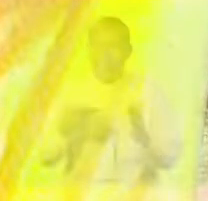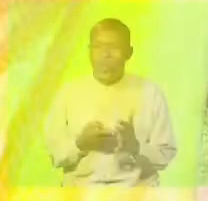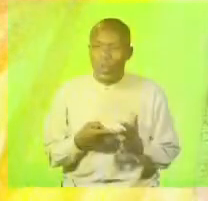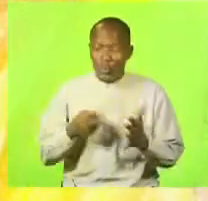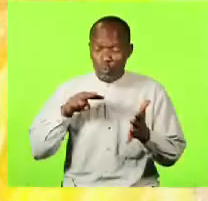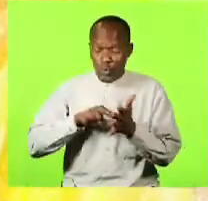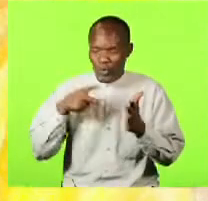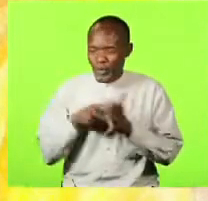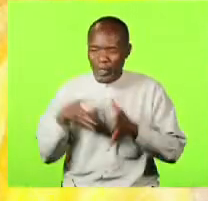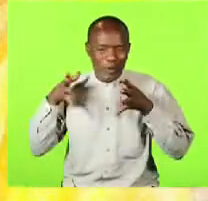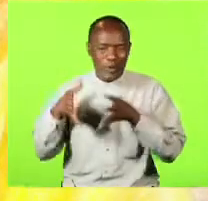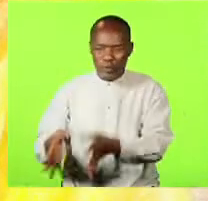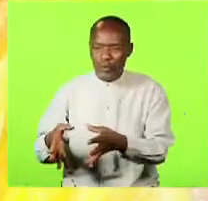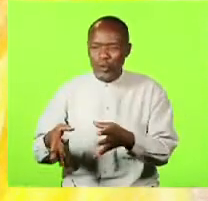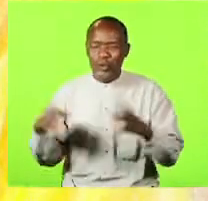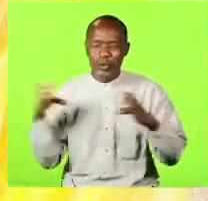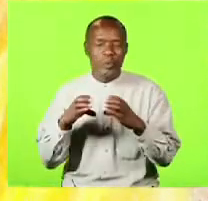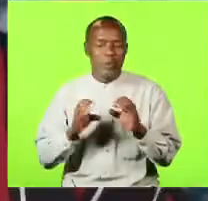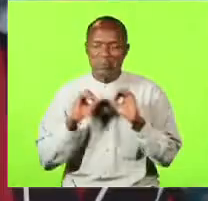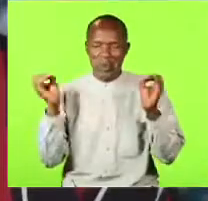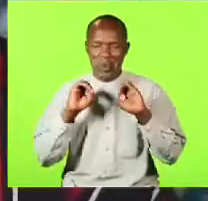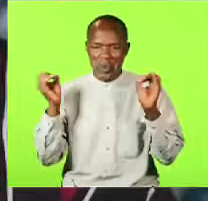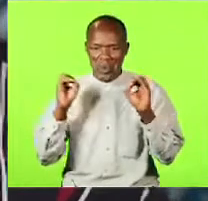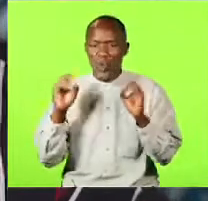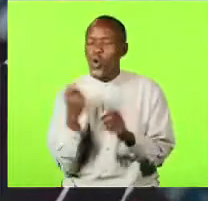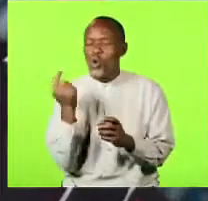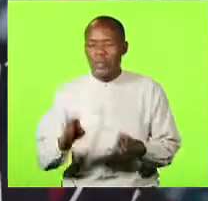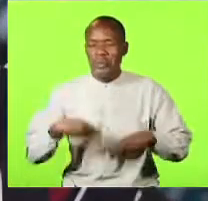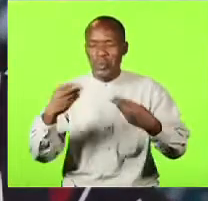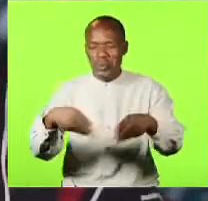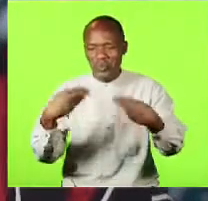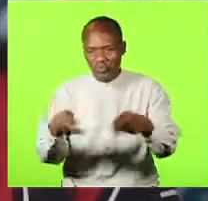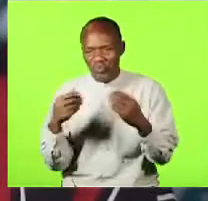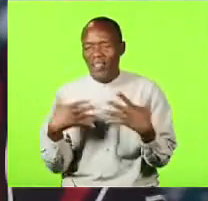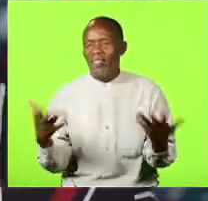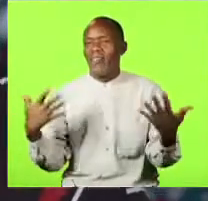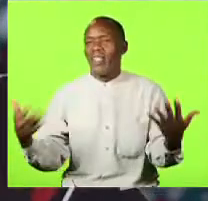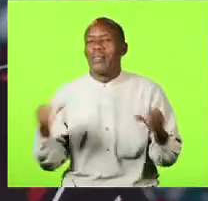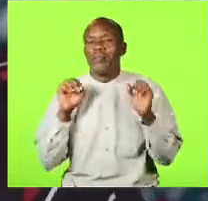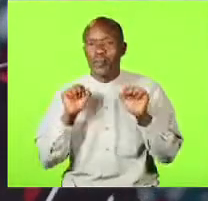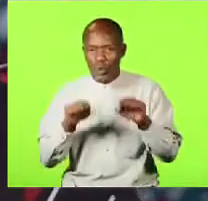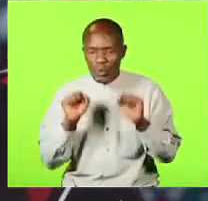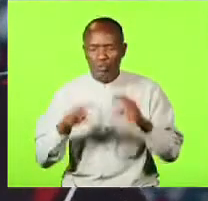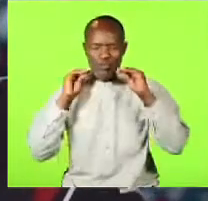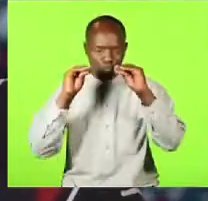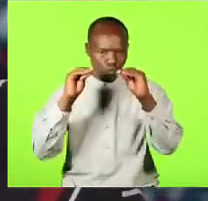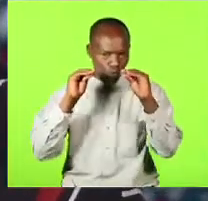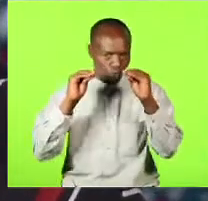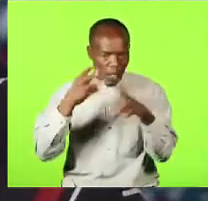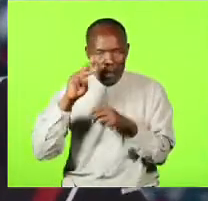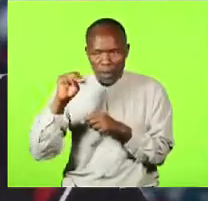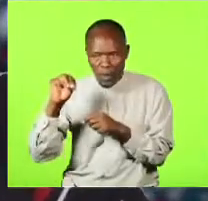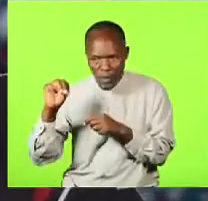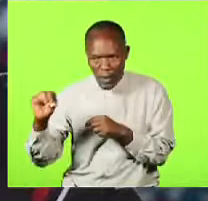we don't set the agenda for the community we provide tools and training for them and what happens